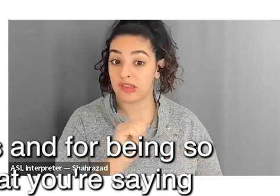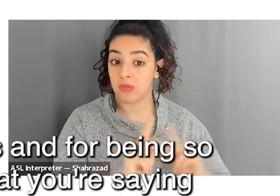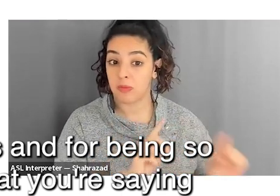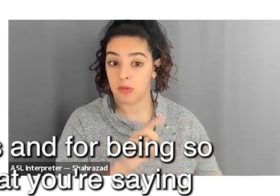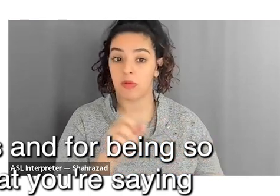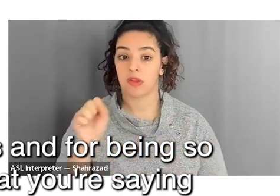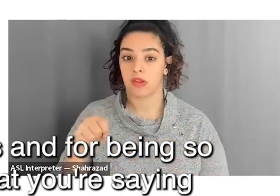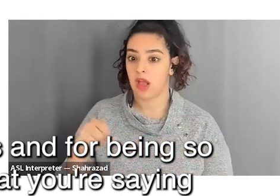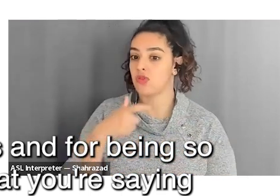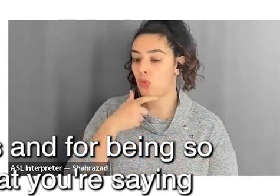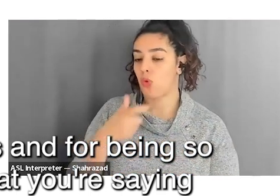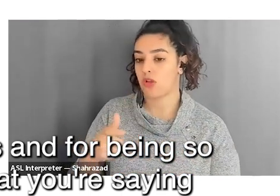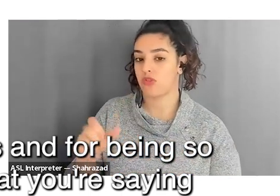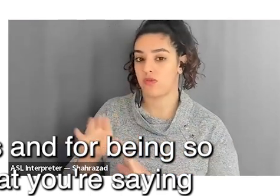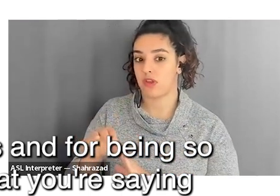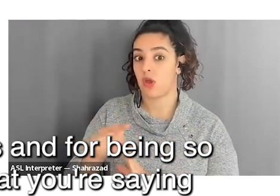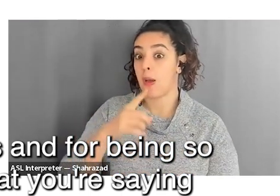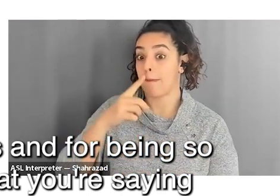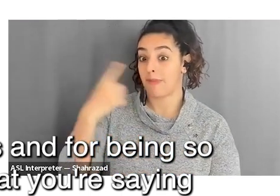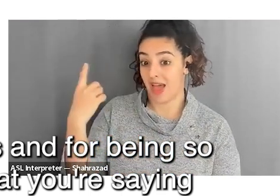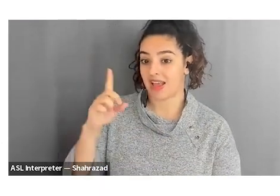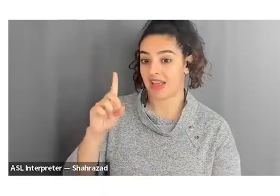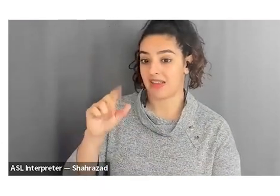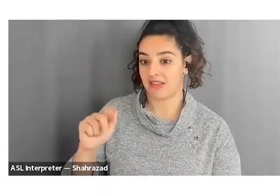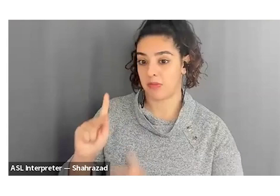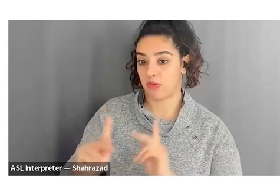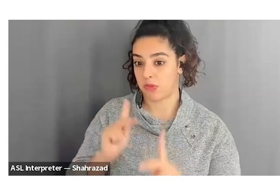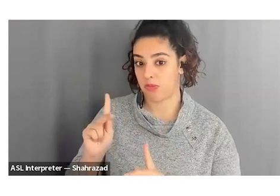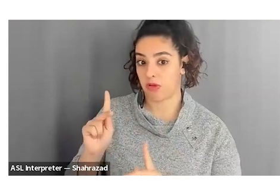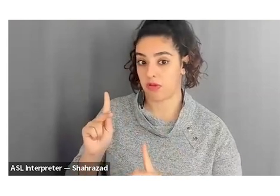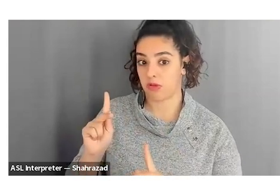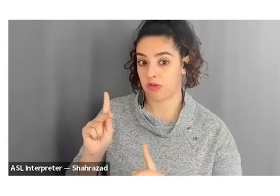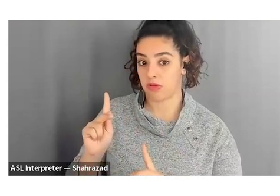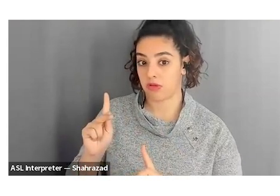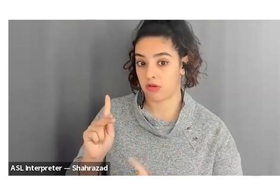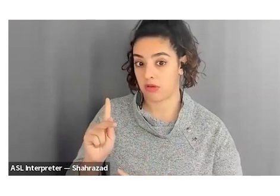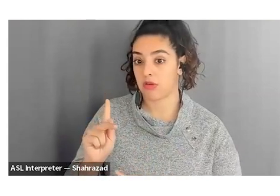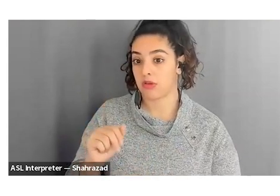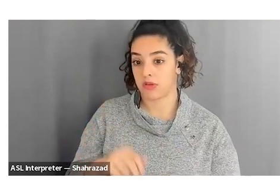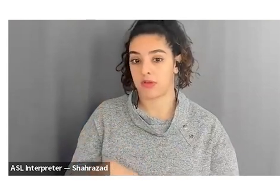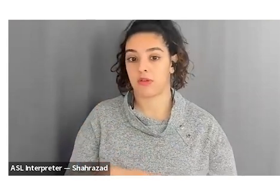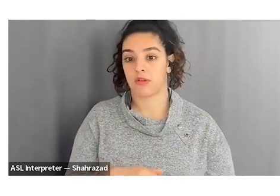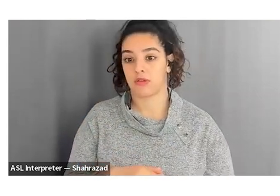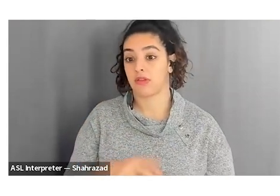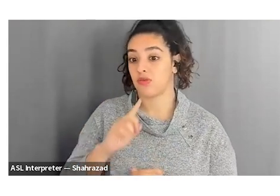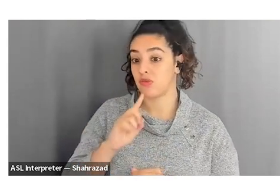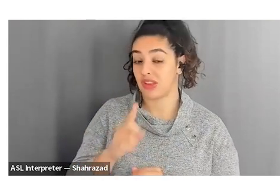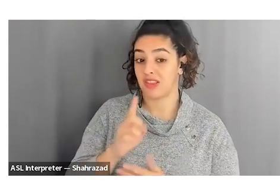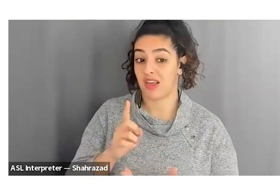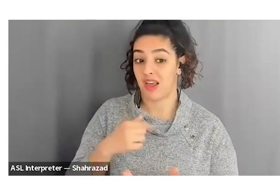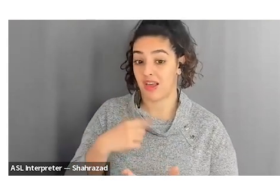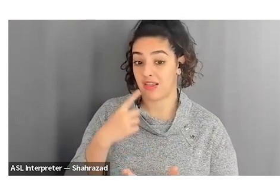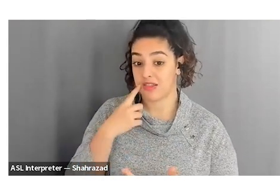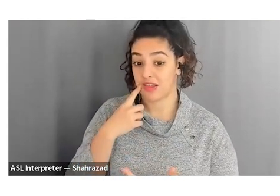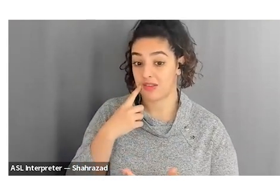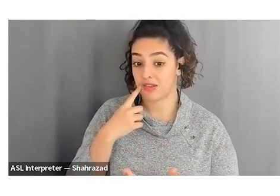Specifically of Black disabled folks. I Black think disabled folks, sorry, there yes, has to be a clear distinction. We have to acknowledge that. I think, as I said earlier,